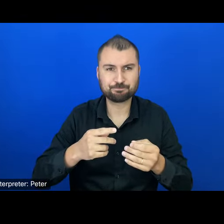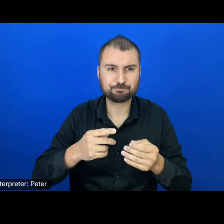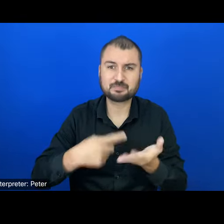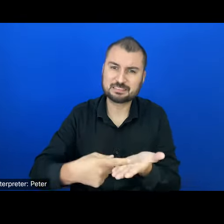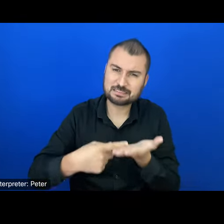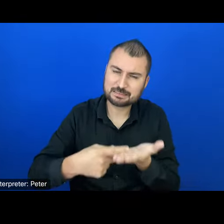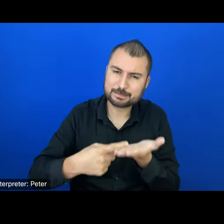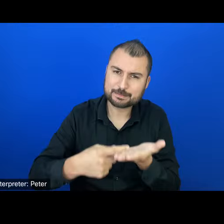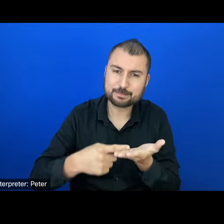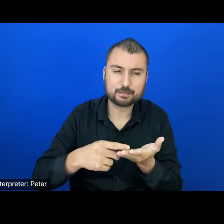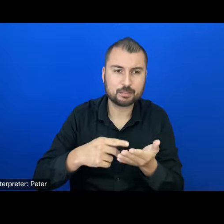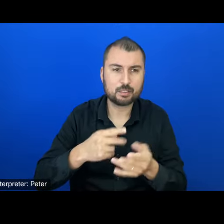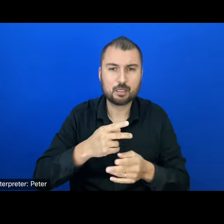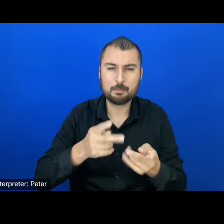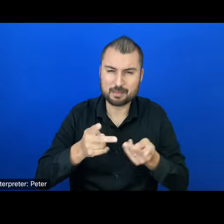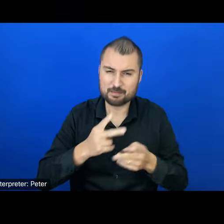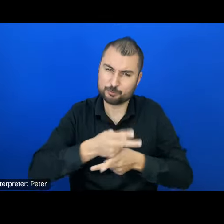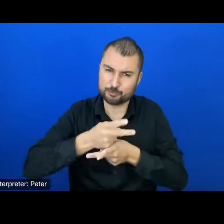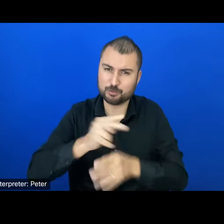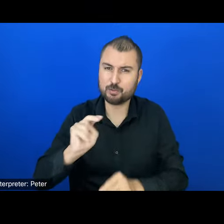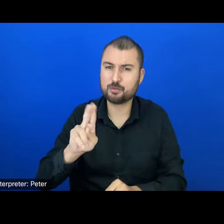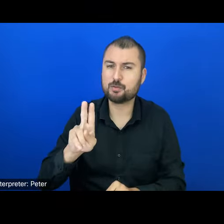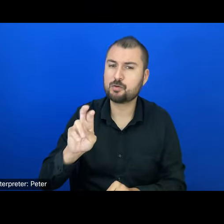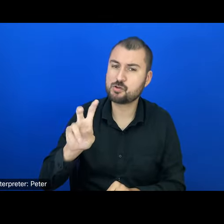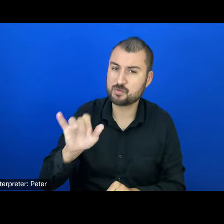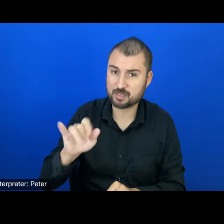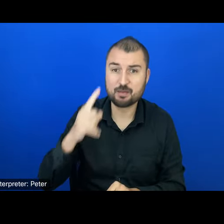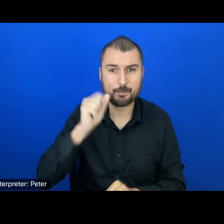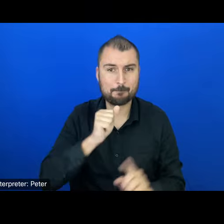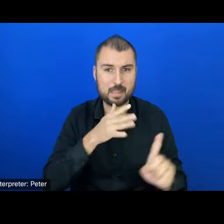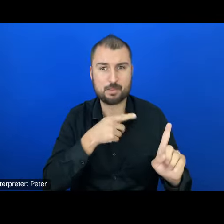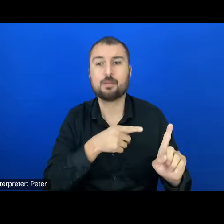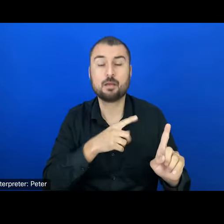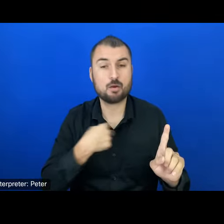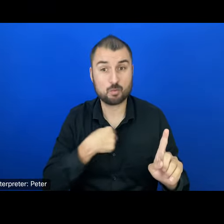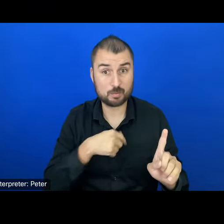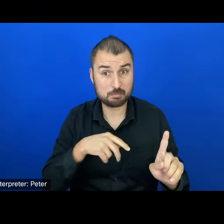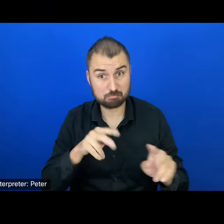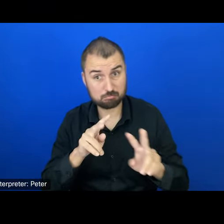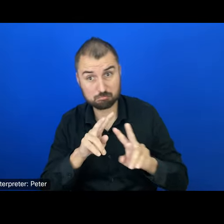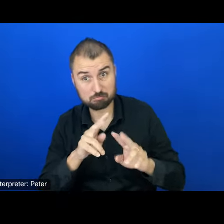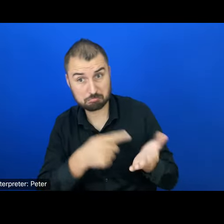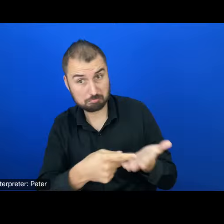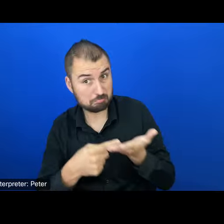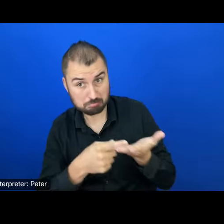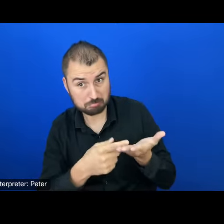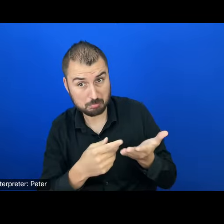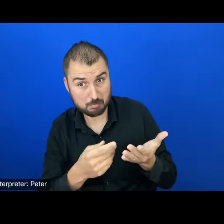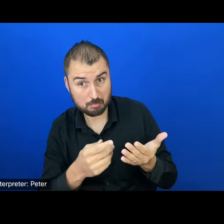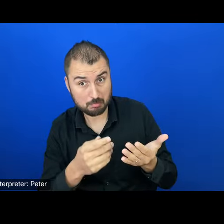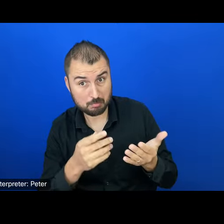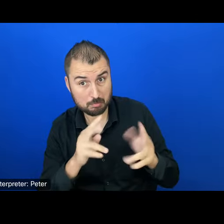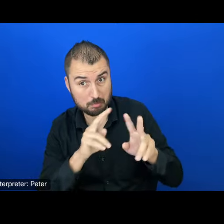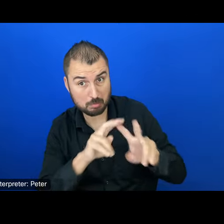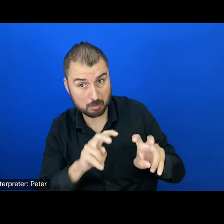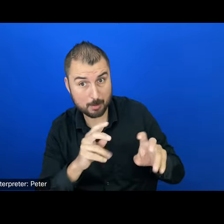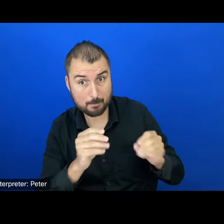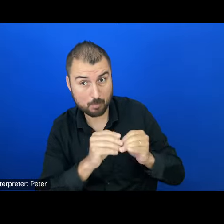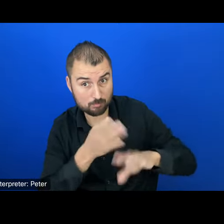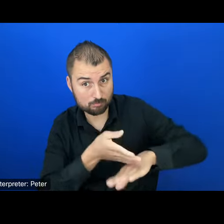mothers within the facility. Is there any discussion while we're looking at improvements there of